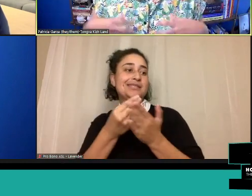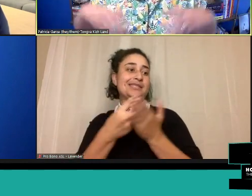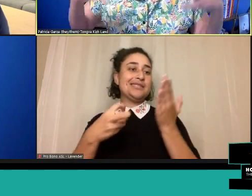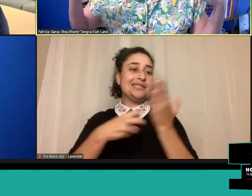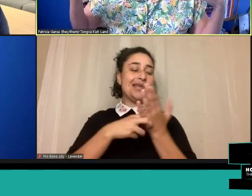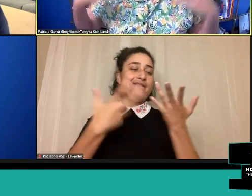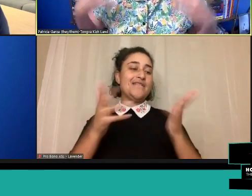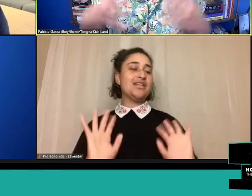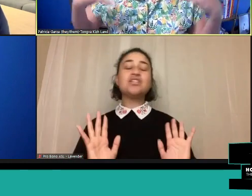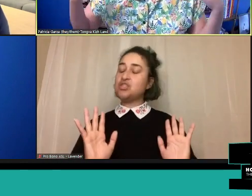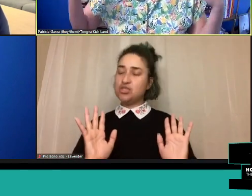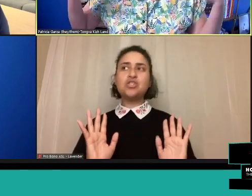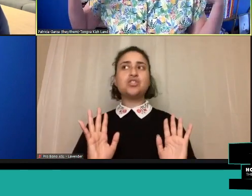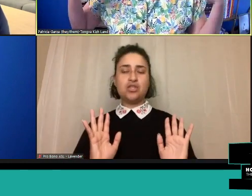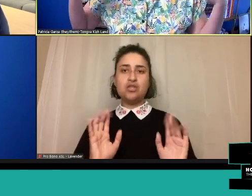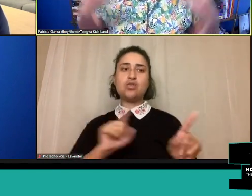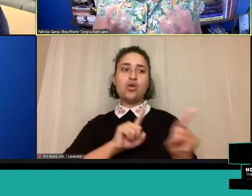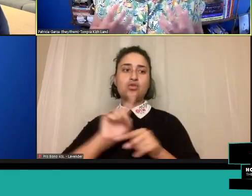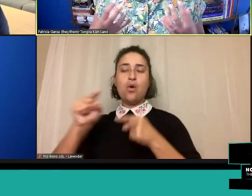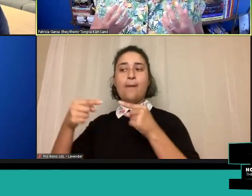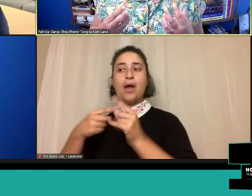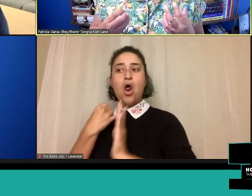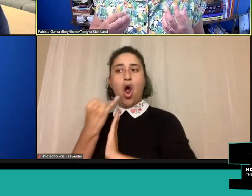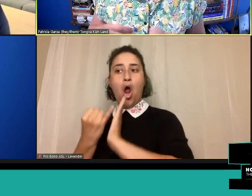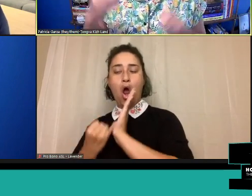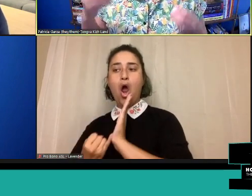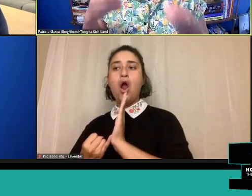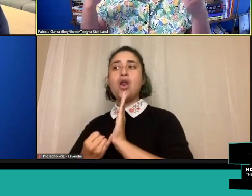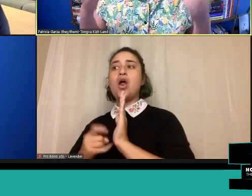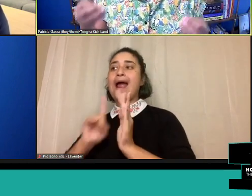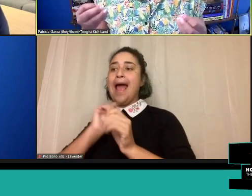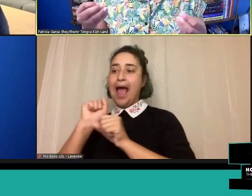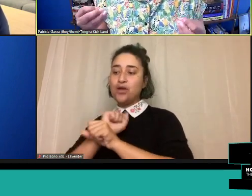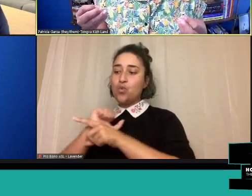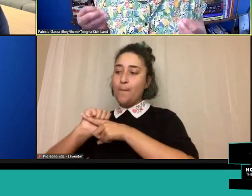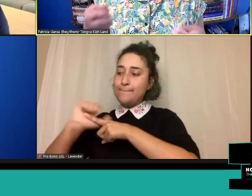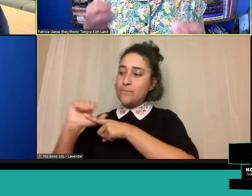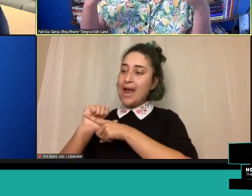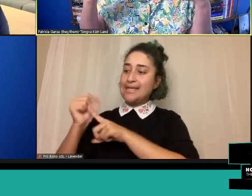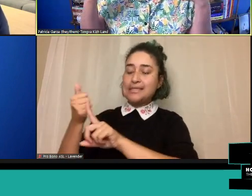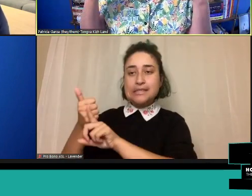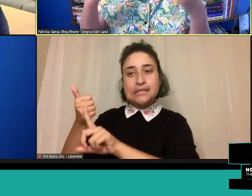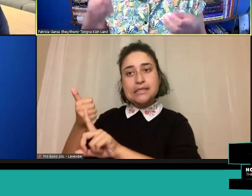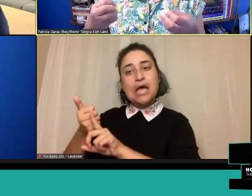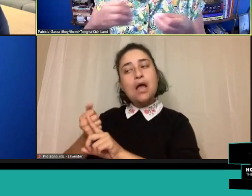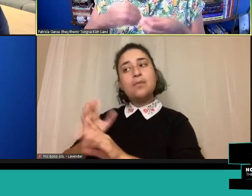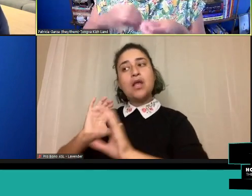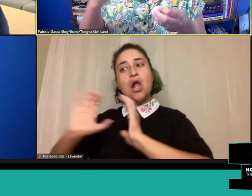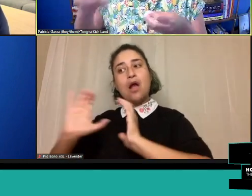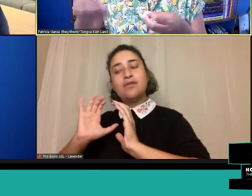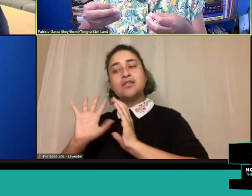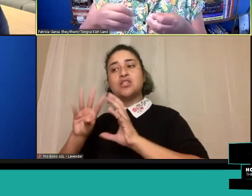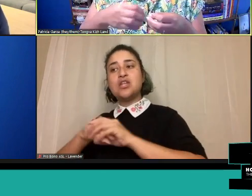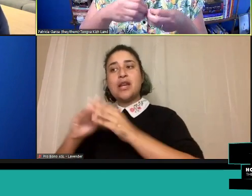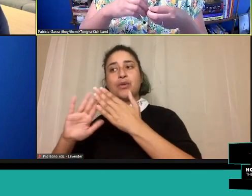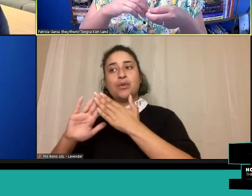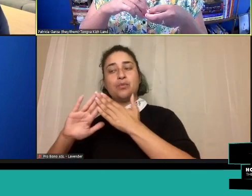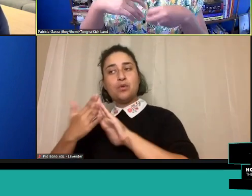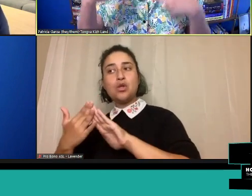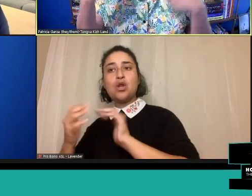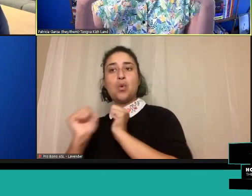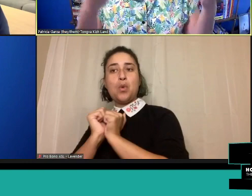form, our actual practice, being in conversation and in community with those